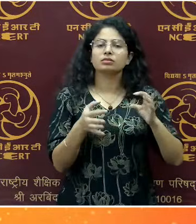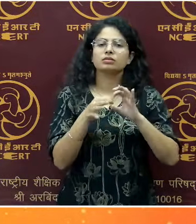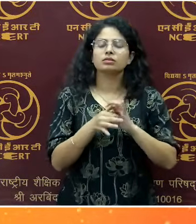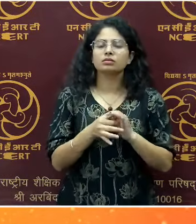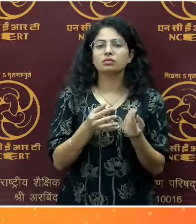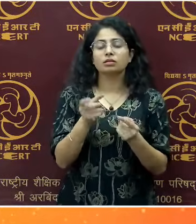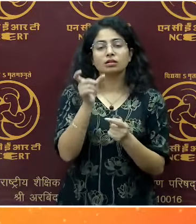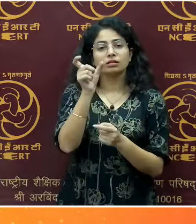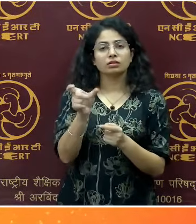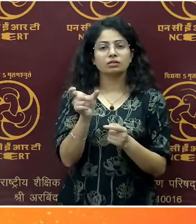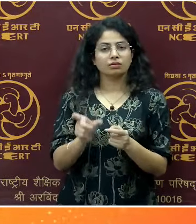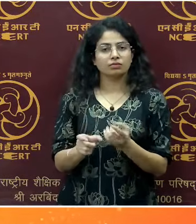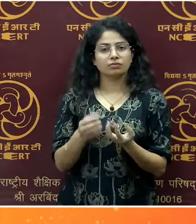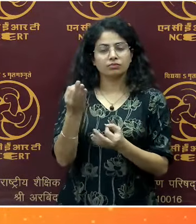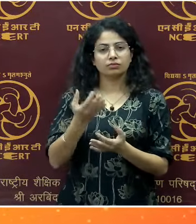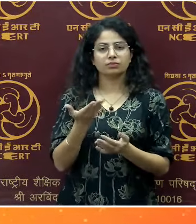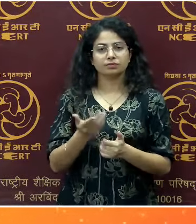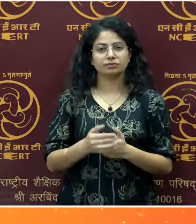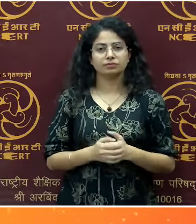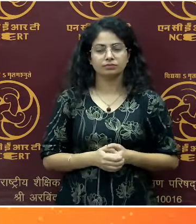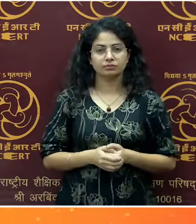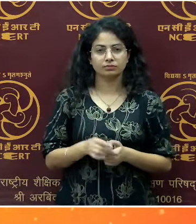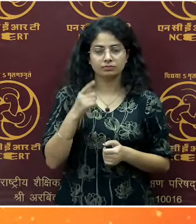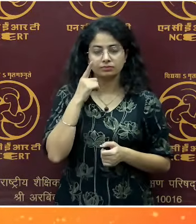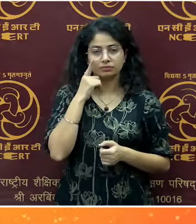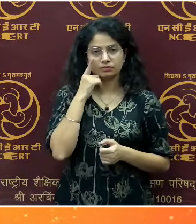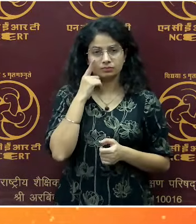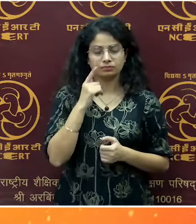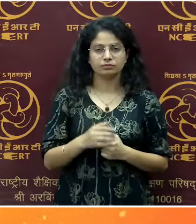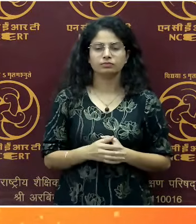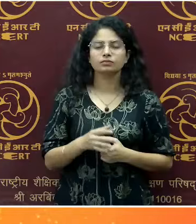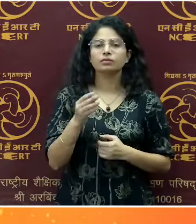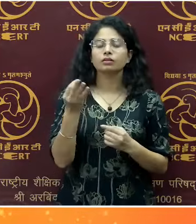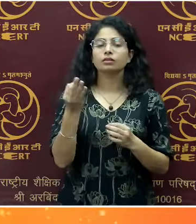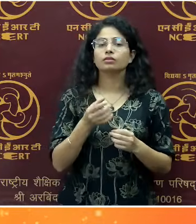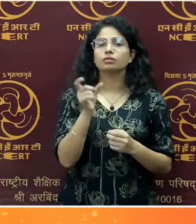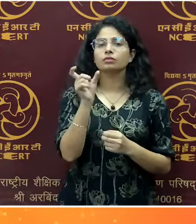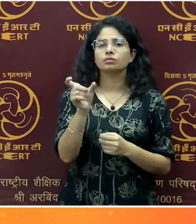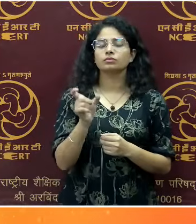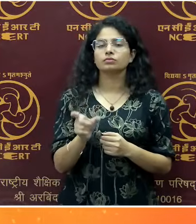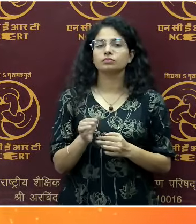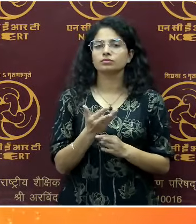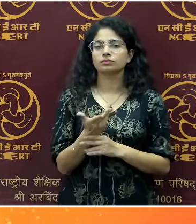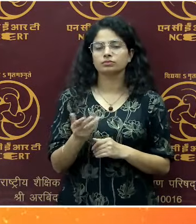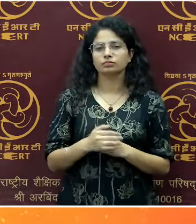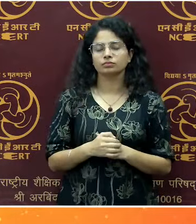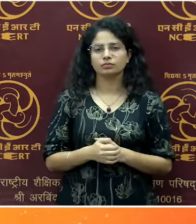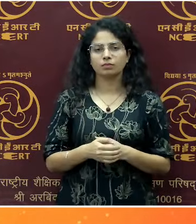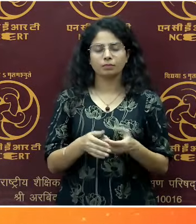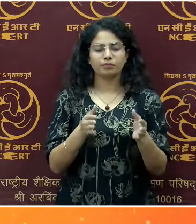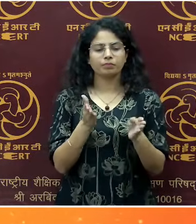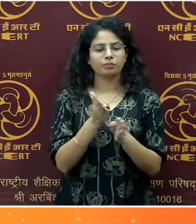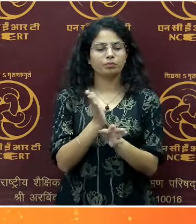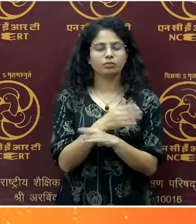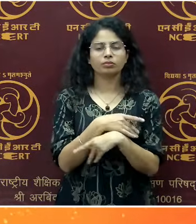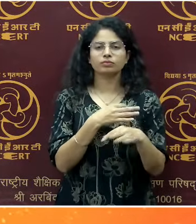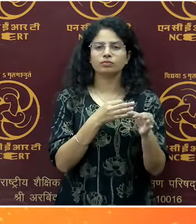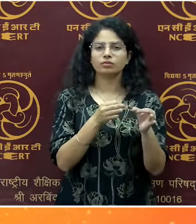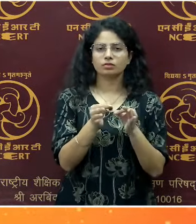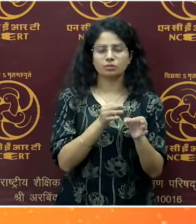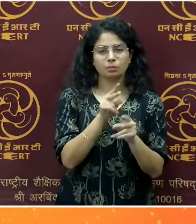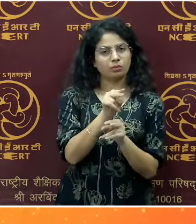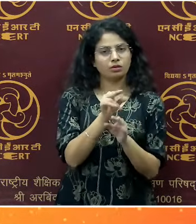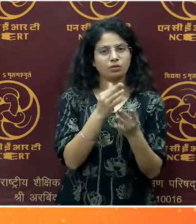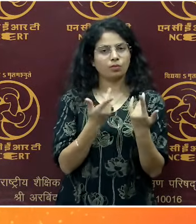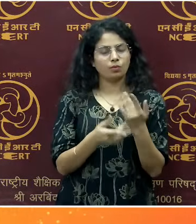we have the new words, please? Yes, surely ma'am. So the new words, I have already explained the meaning of these